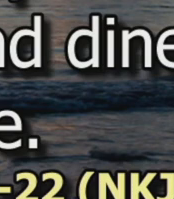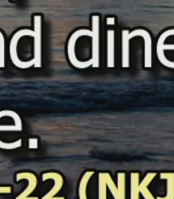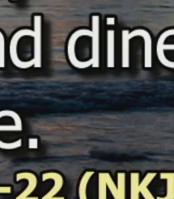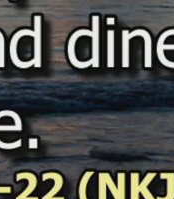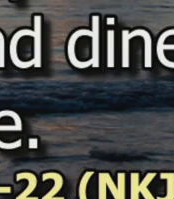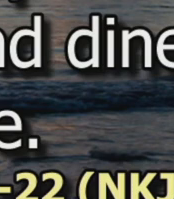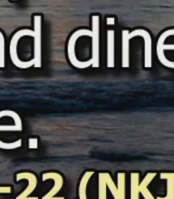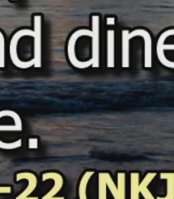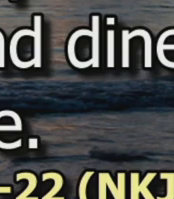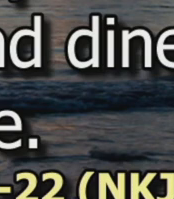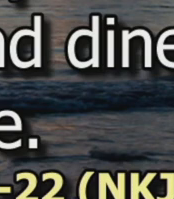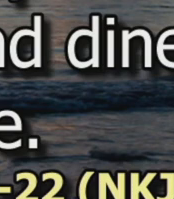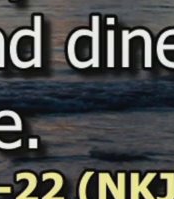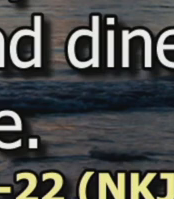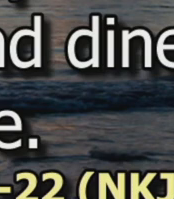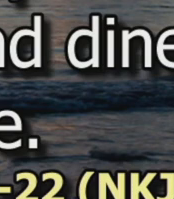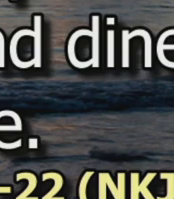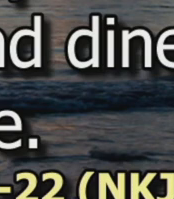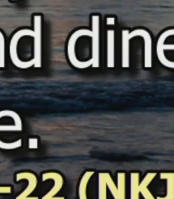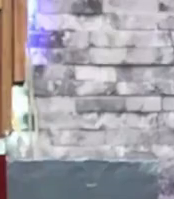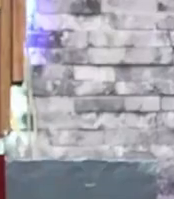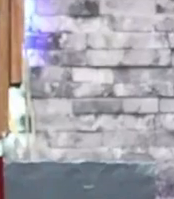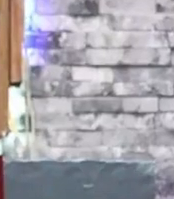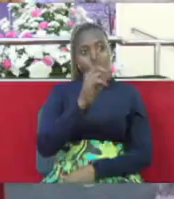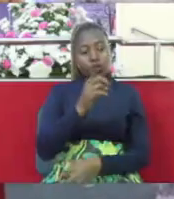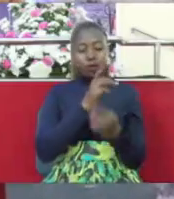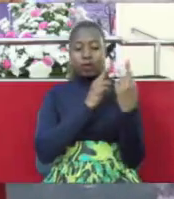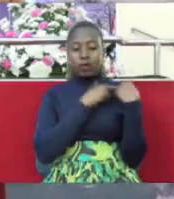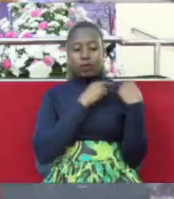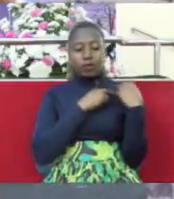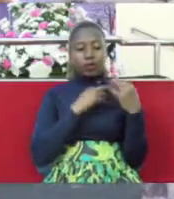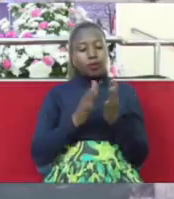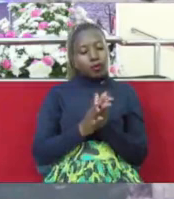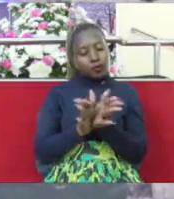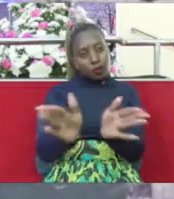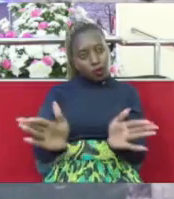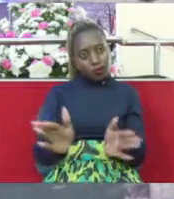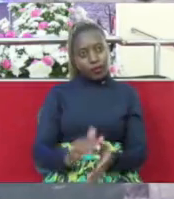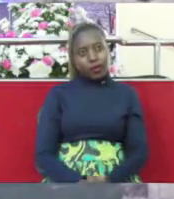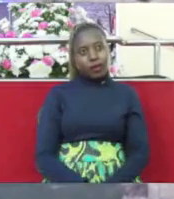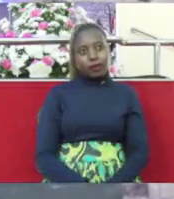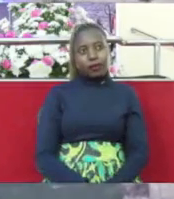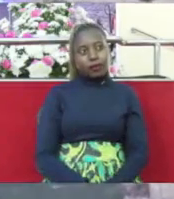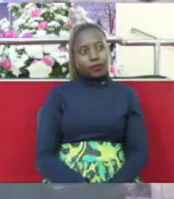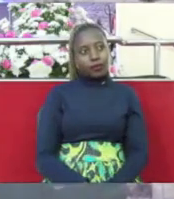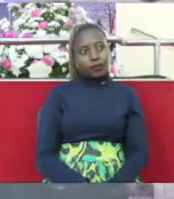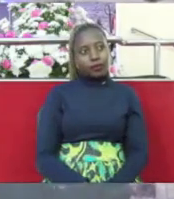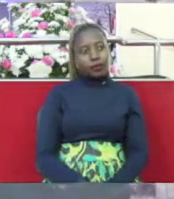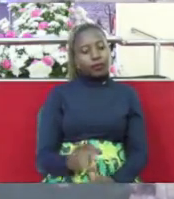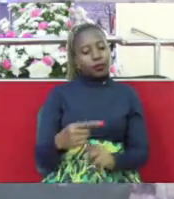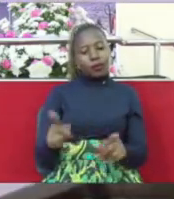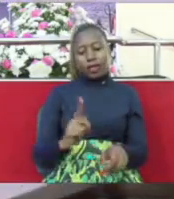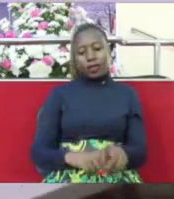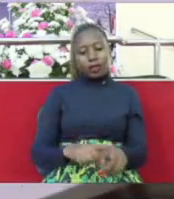Hawezi jifungulia kwa sababu komeo liko pande ya ndani. So you are the one who can hold the knob and open. Kwa hivyo wewe ndio unaweza shika na ukaufungua mlango. But when you read